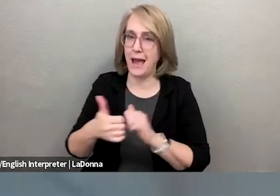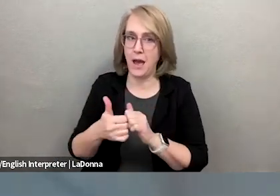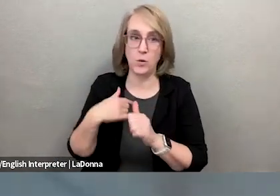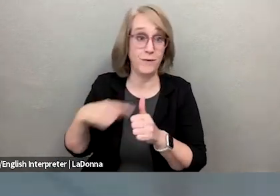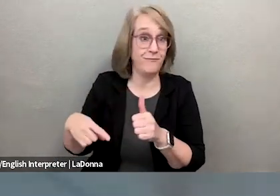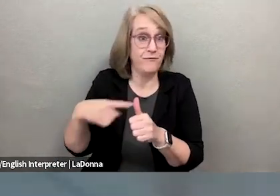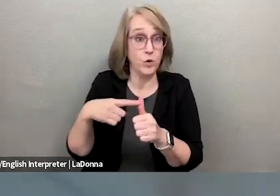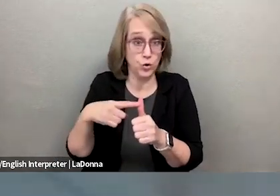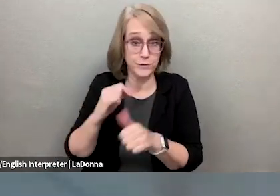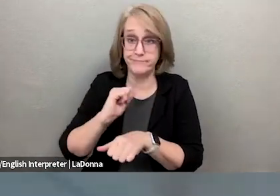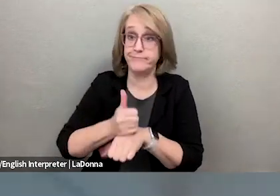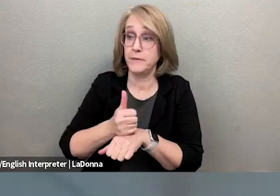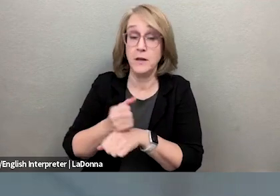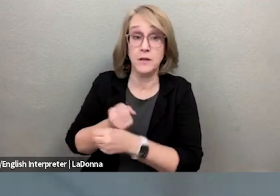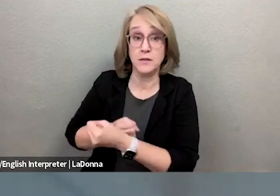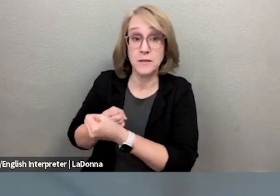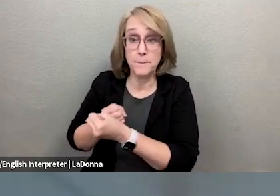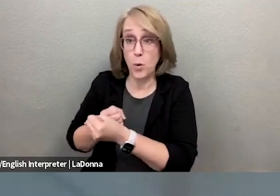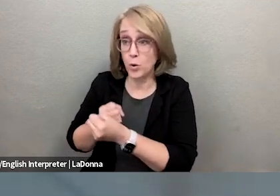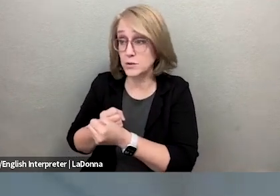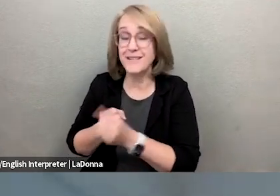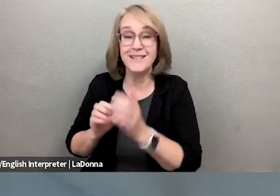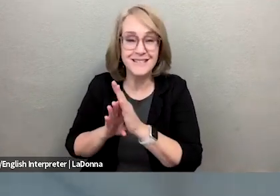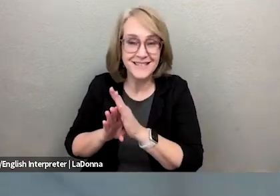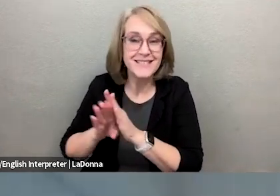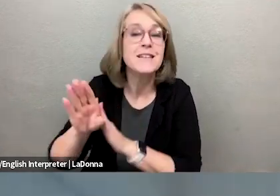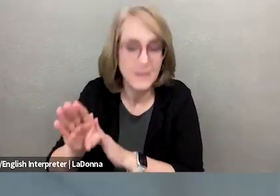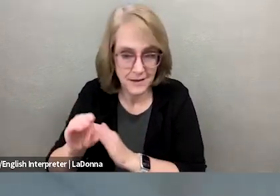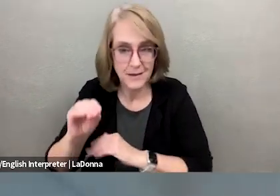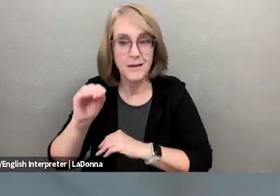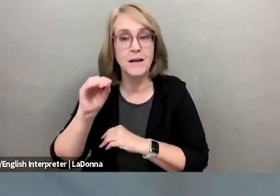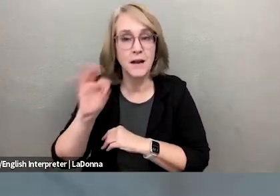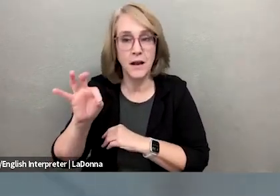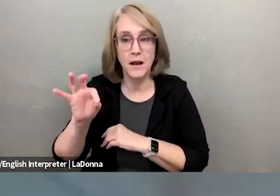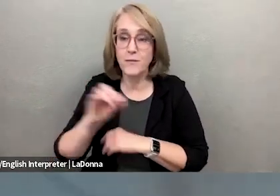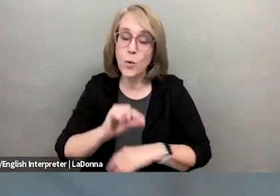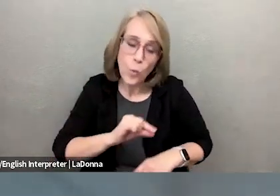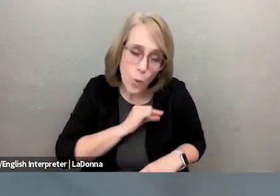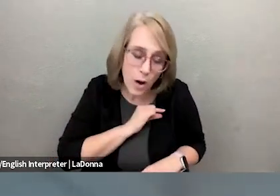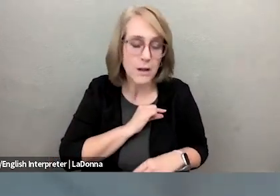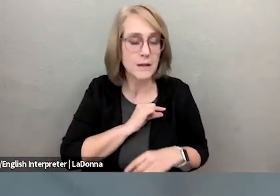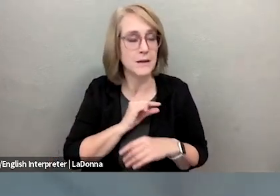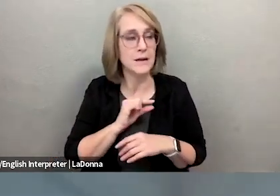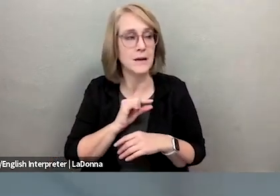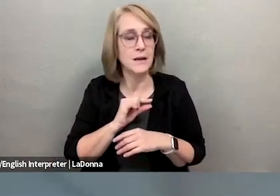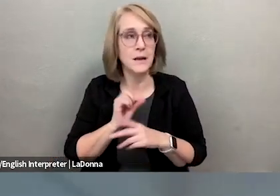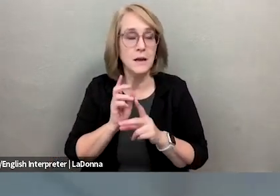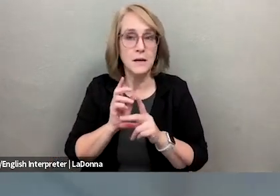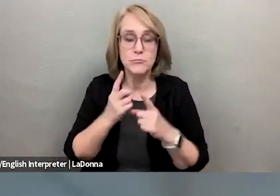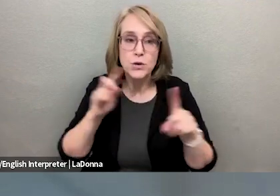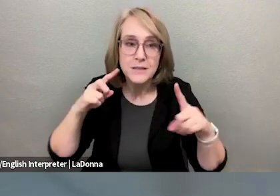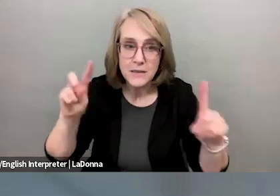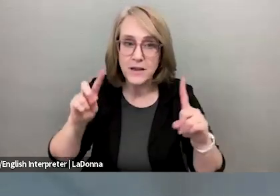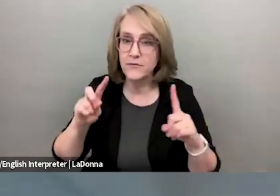and foremost support the development of quality, productive,